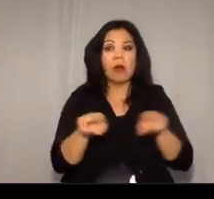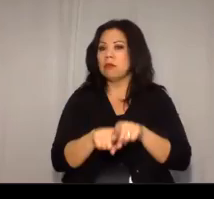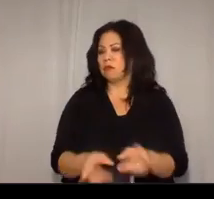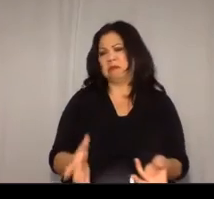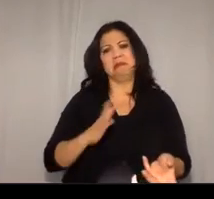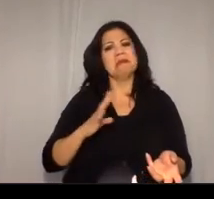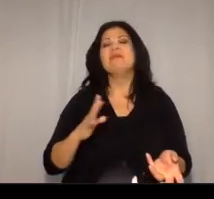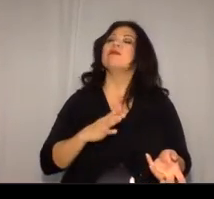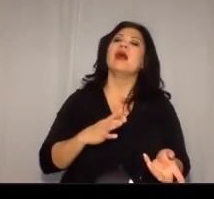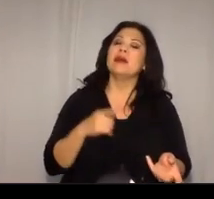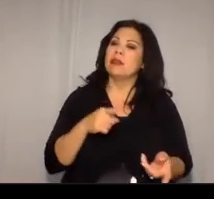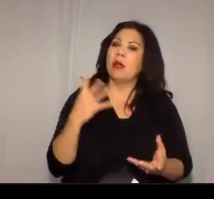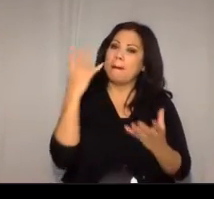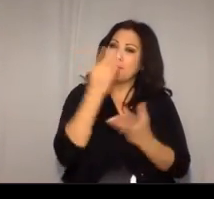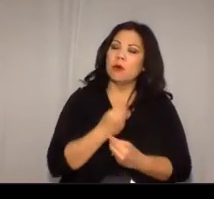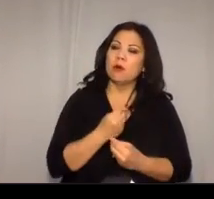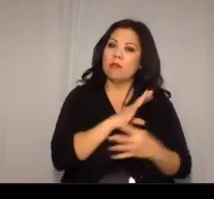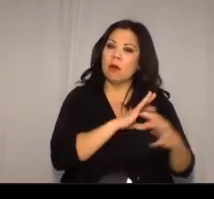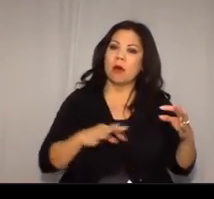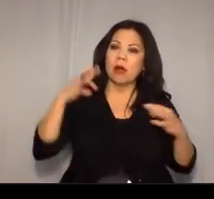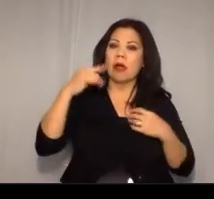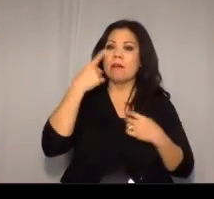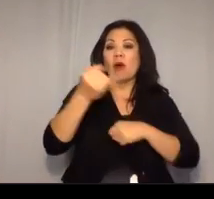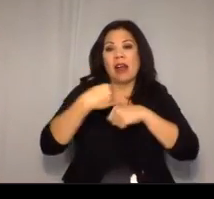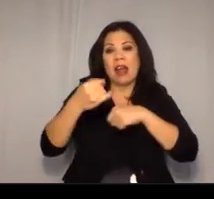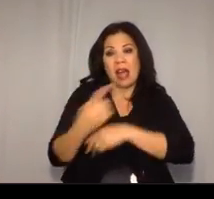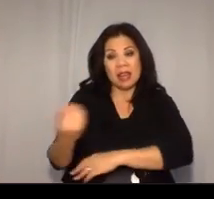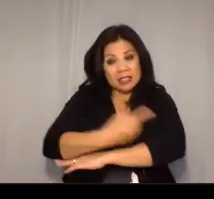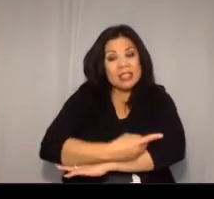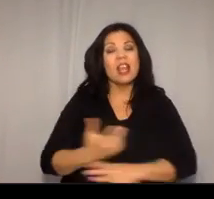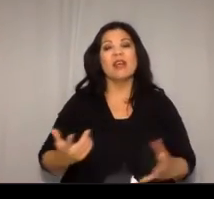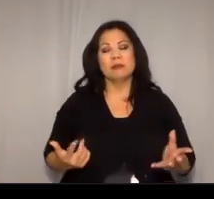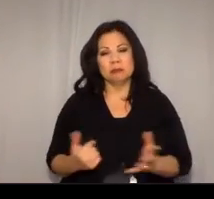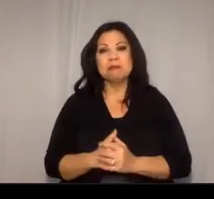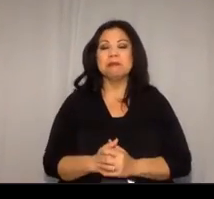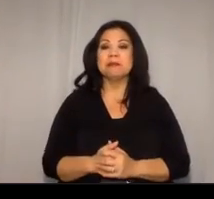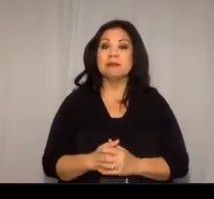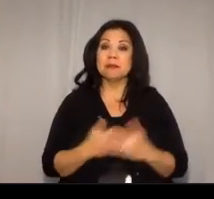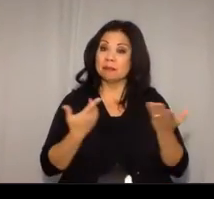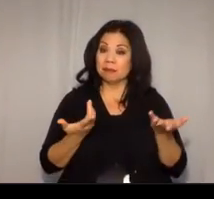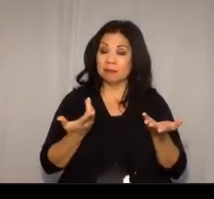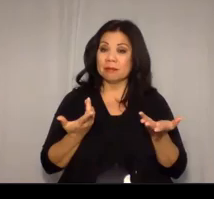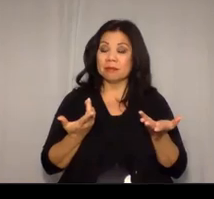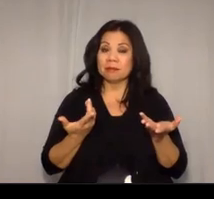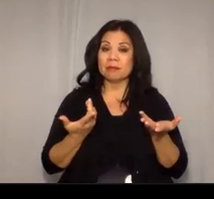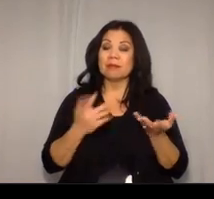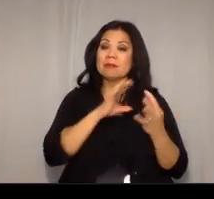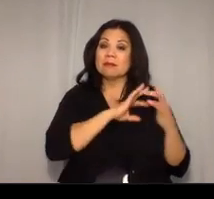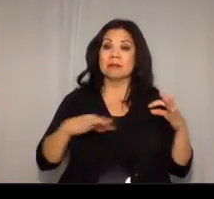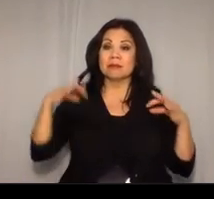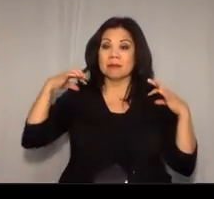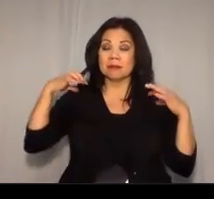to wear for Island Day or to decorate somewhere. So here's my necklace. I'm going to clear some goodies away